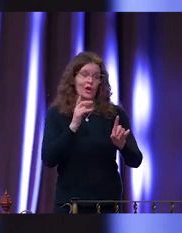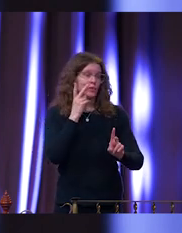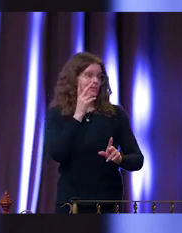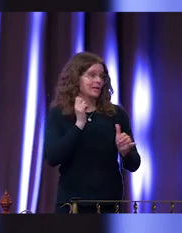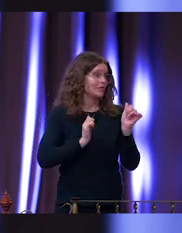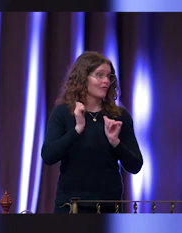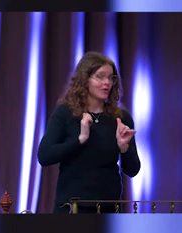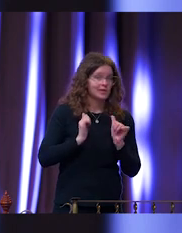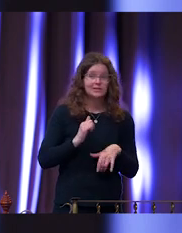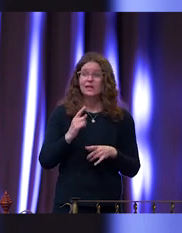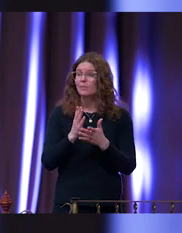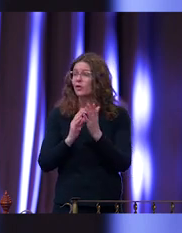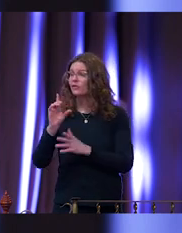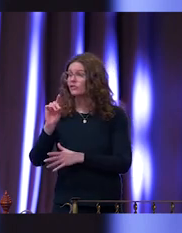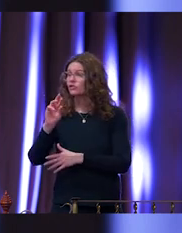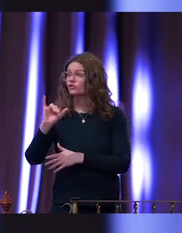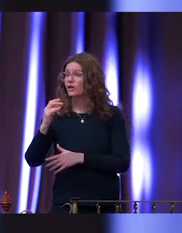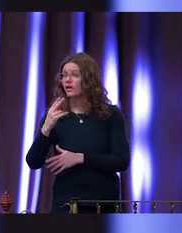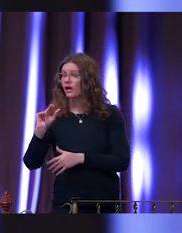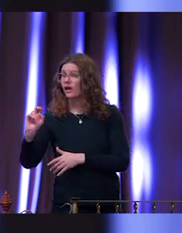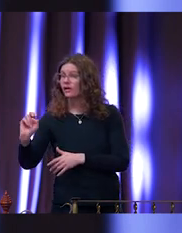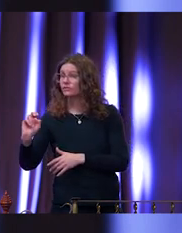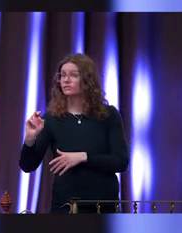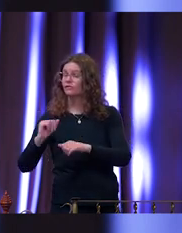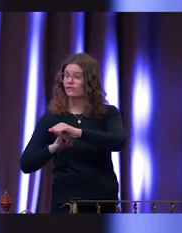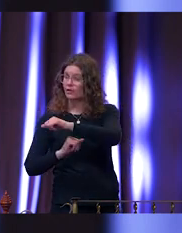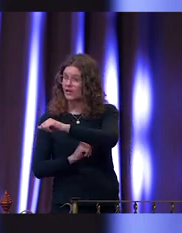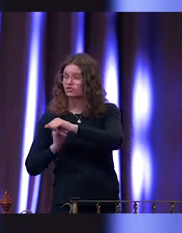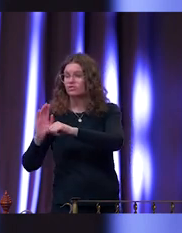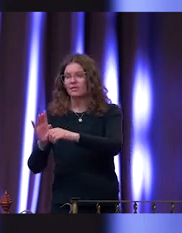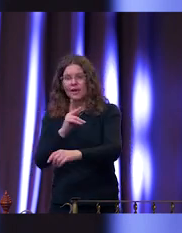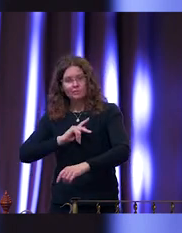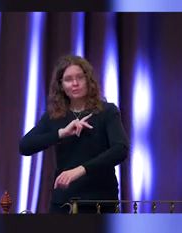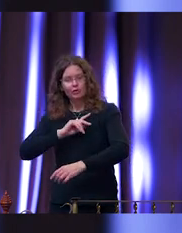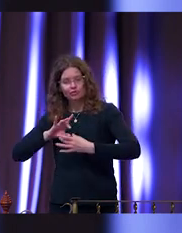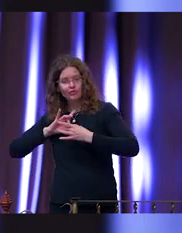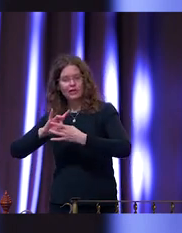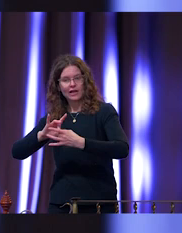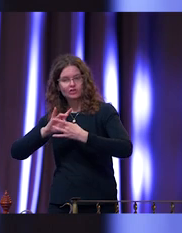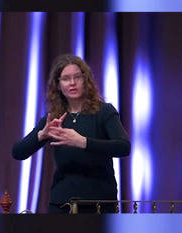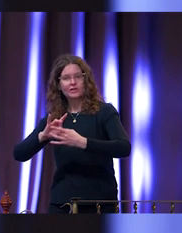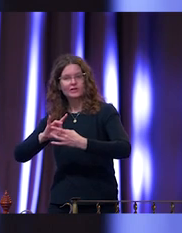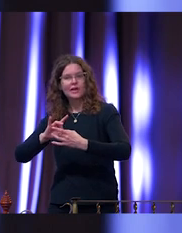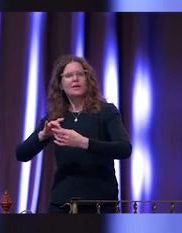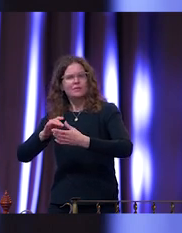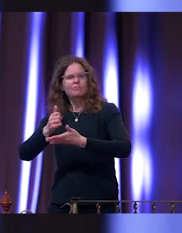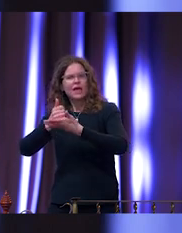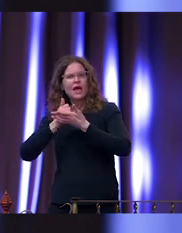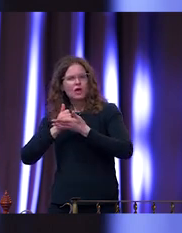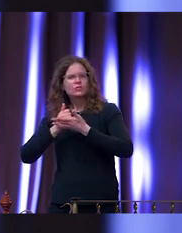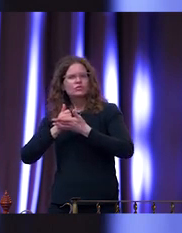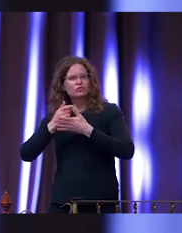Foundation, that personal connection absolutely informs our thoughts and ultimately what our board